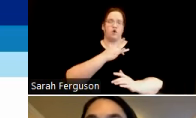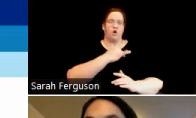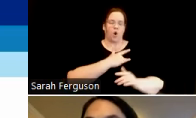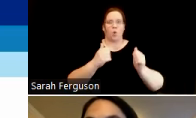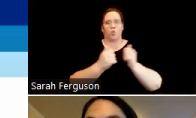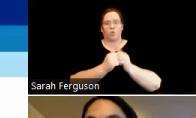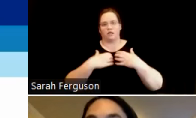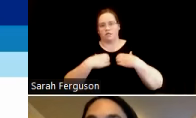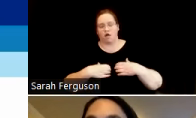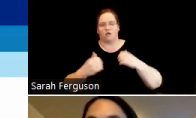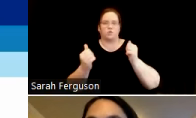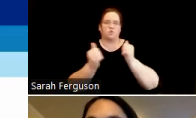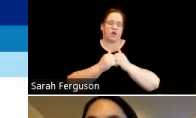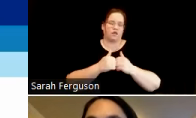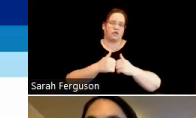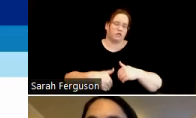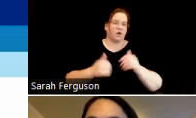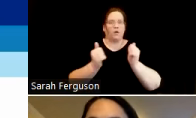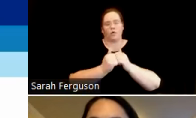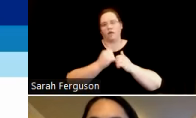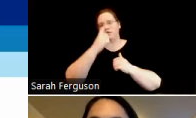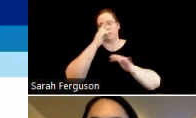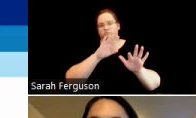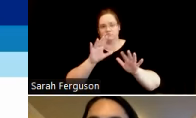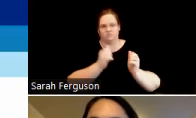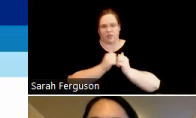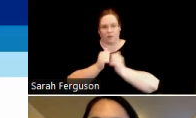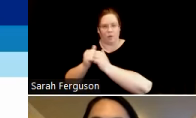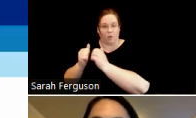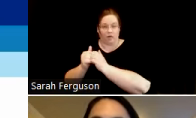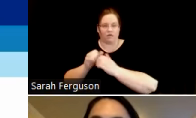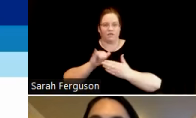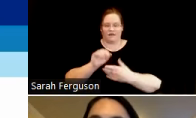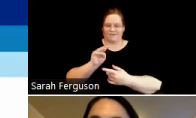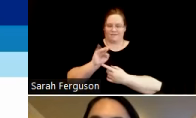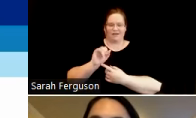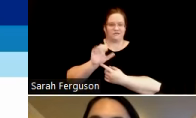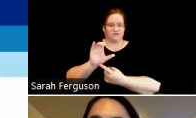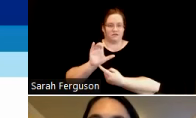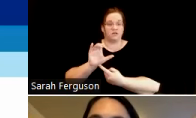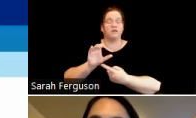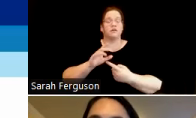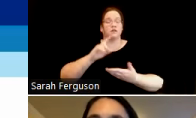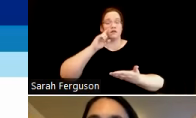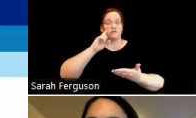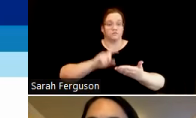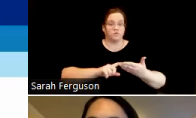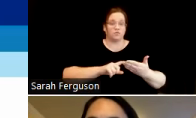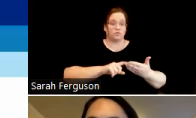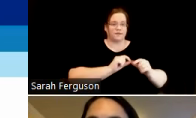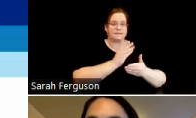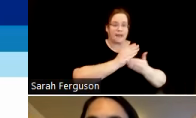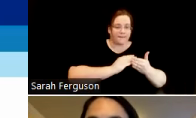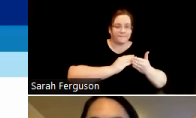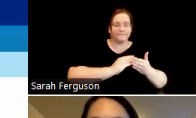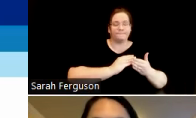is most common in the 5 to 11 year age group, but we do see it in the toddlers and in the teenagers as